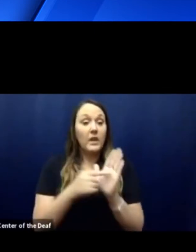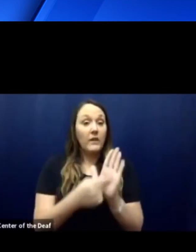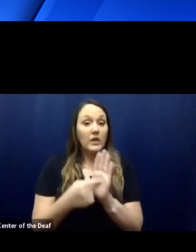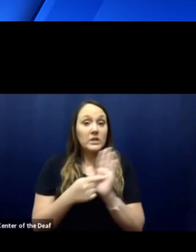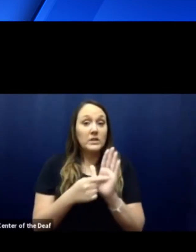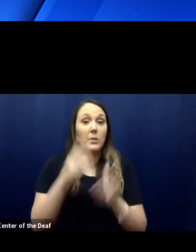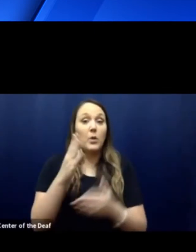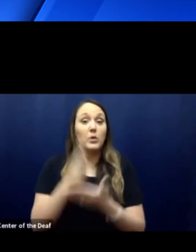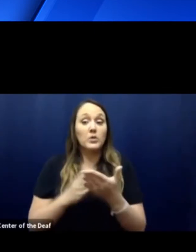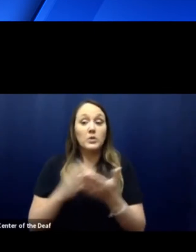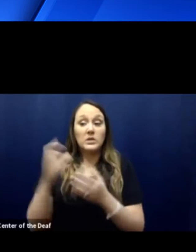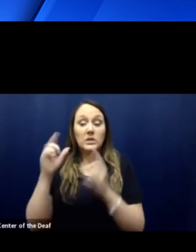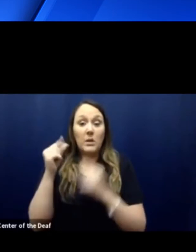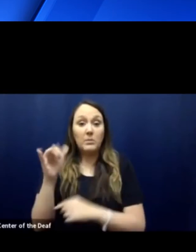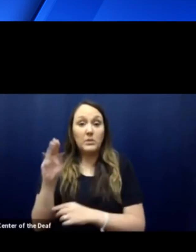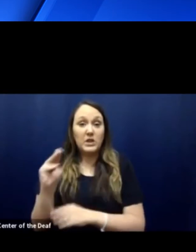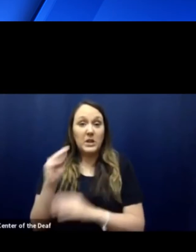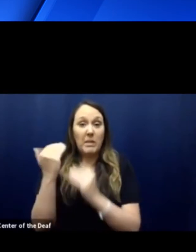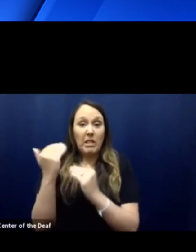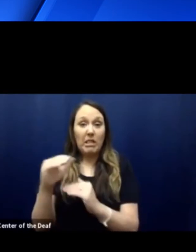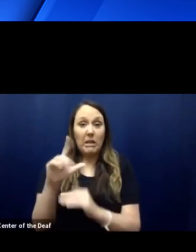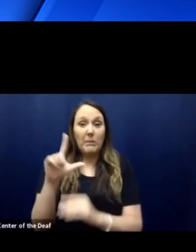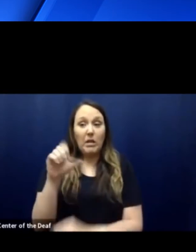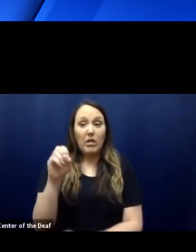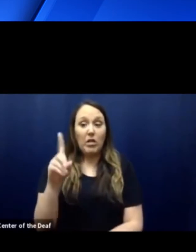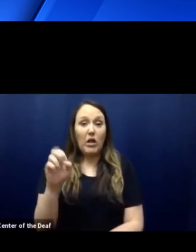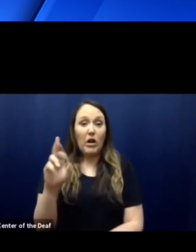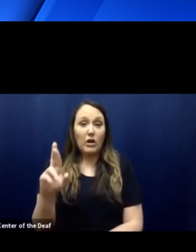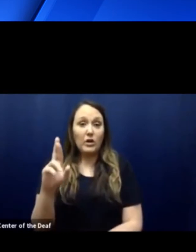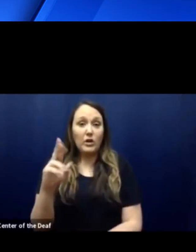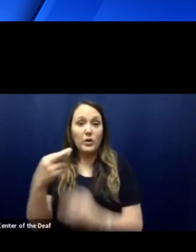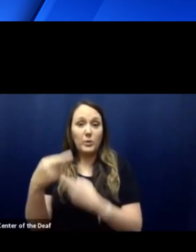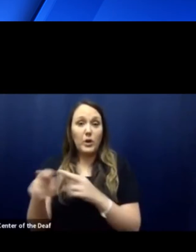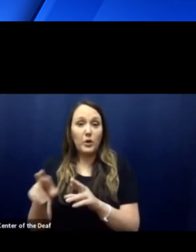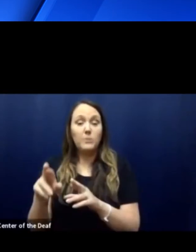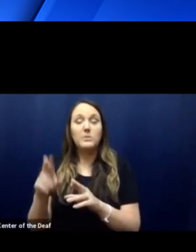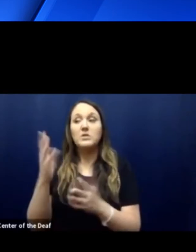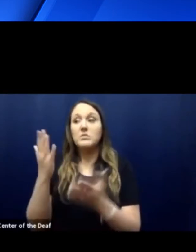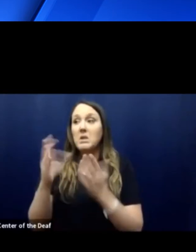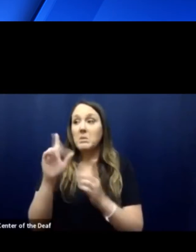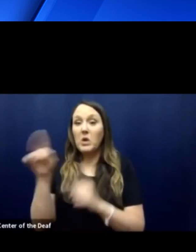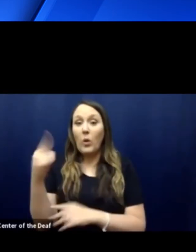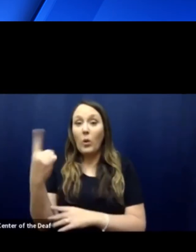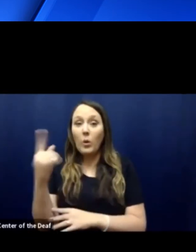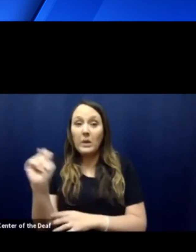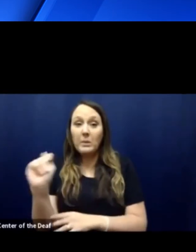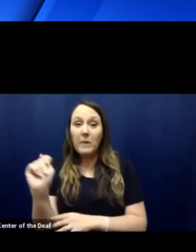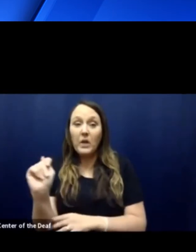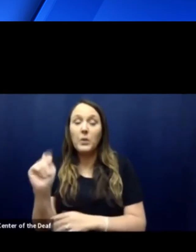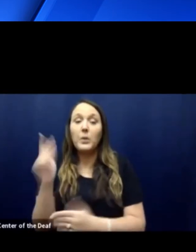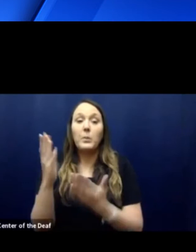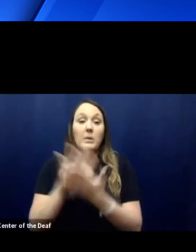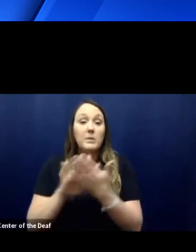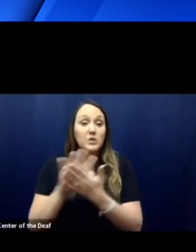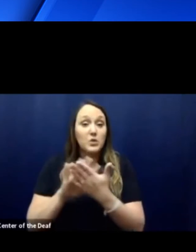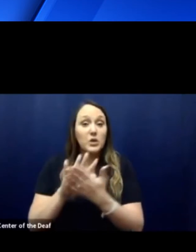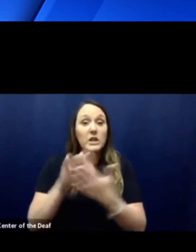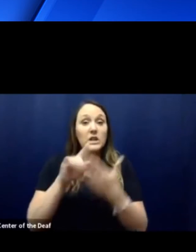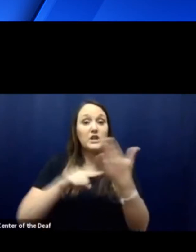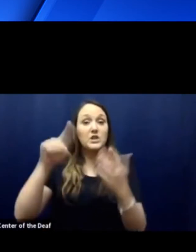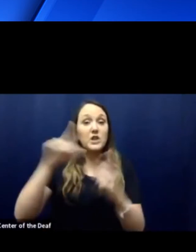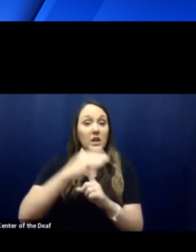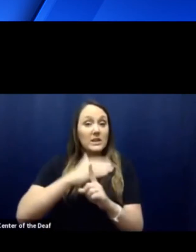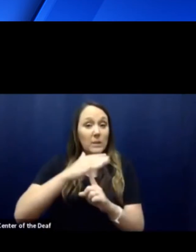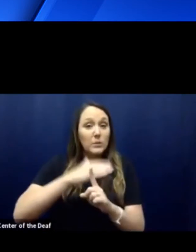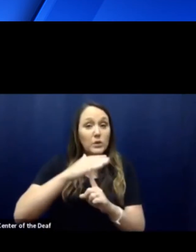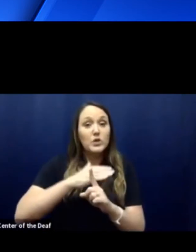room access may be limited to the restroom area only. They may also screen you for illness or even take your temperature prior to entering